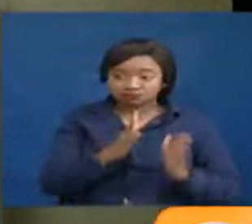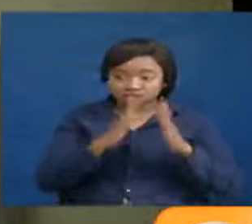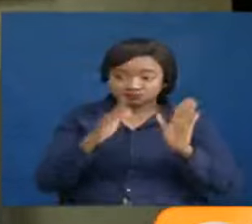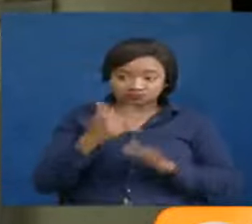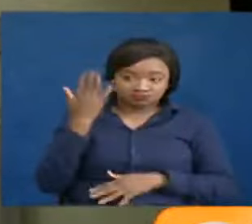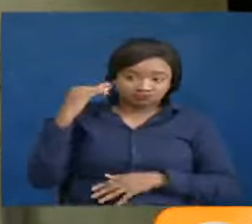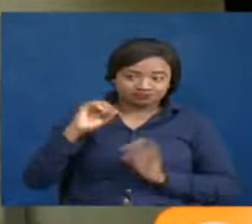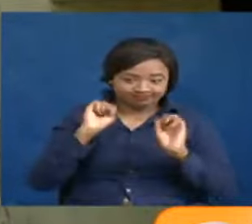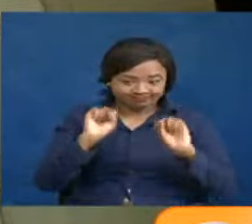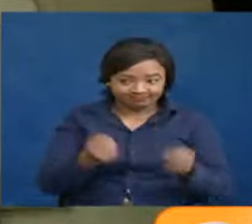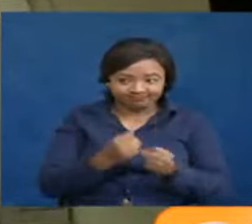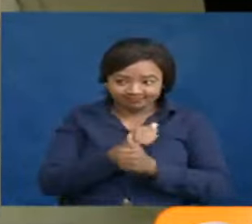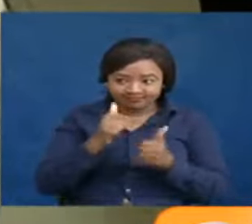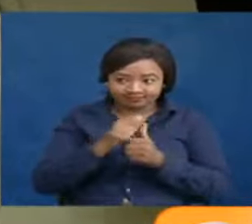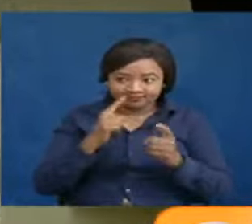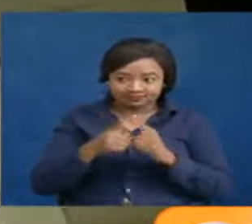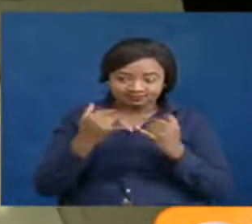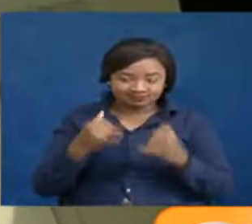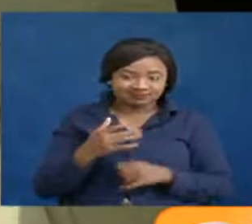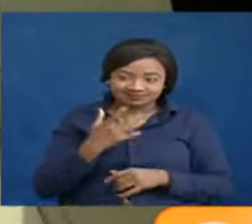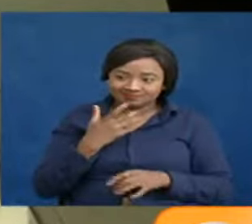safe havens, are now compromised.